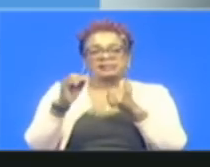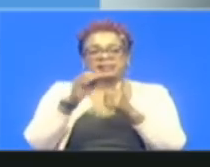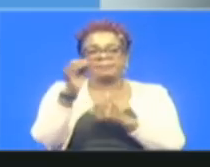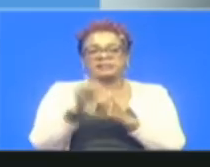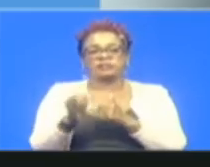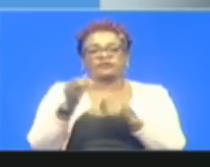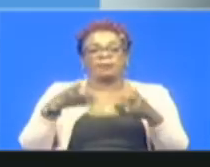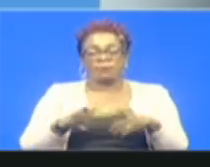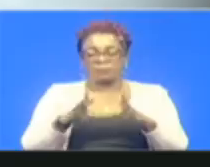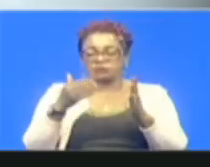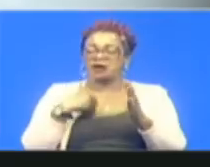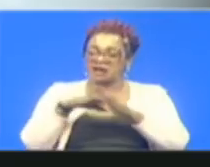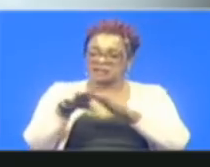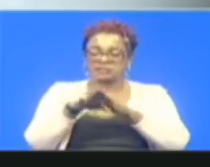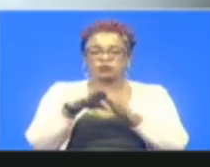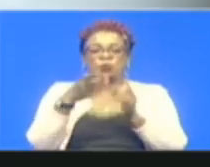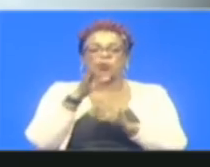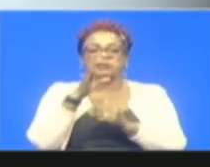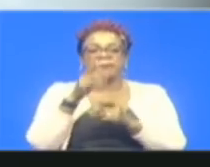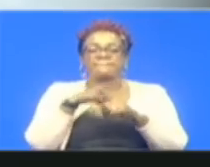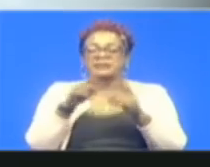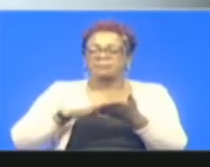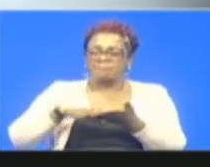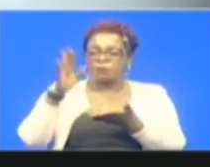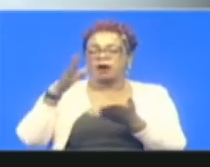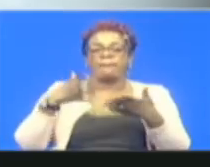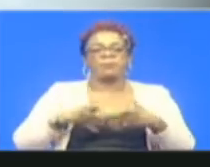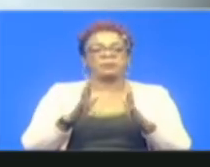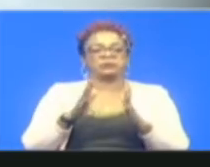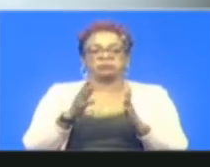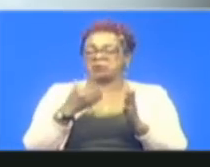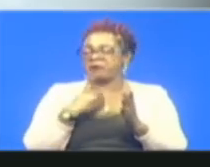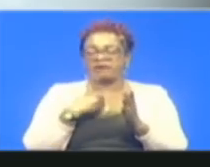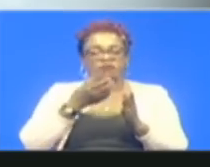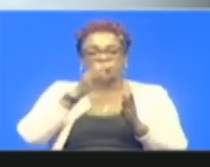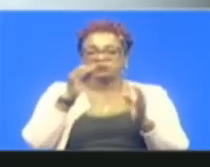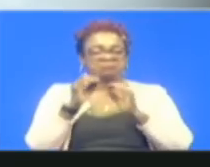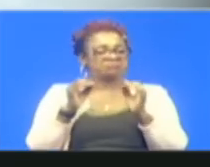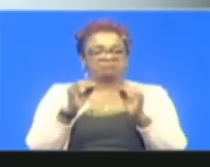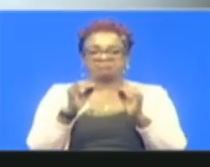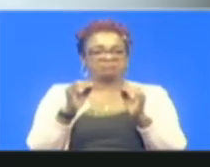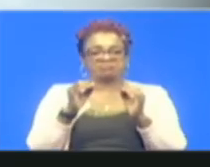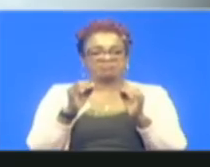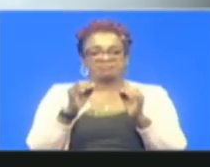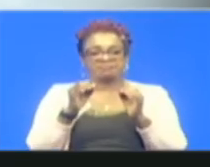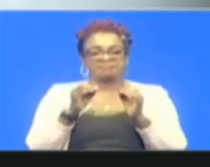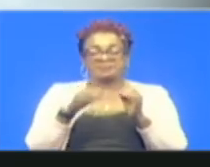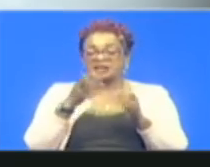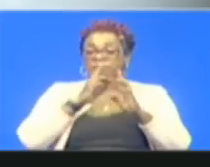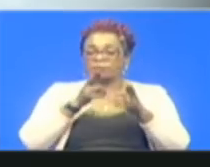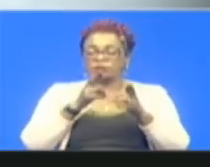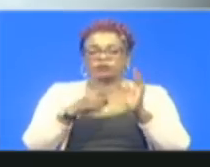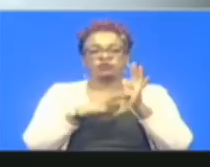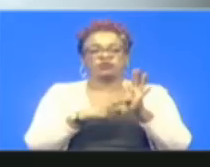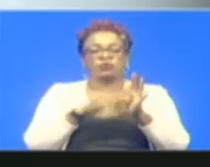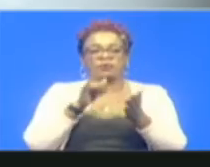population have access to water, while a greater percentage of the population is not covered by piped water. The WASREB report revealed that at